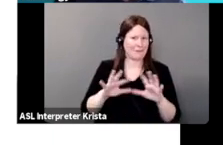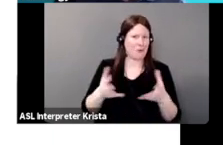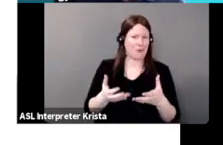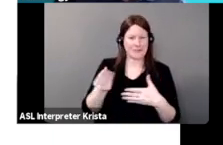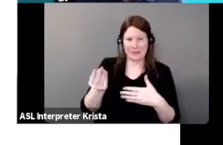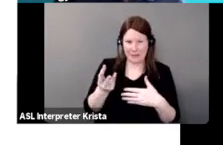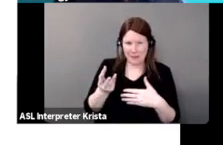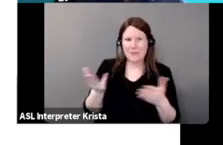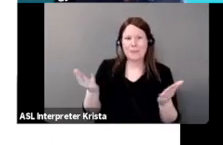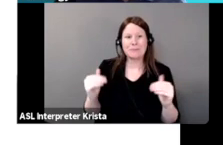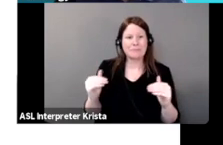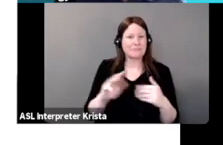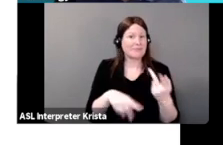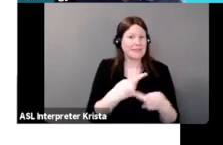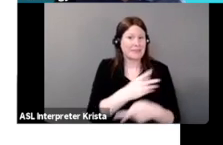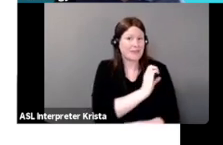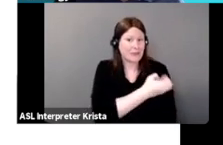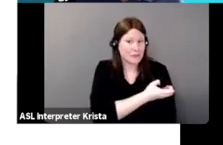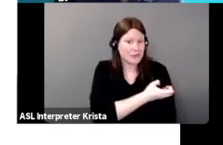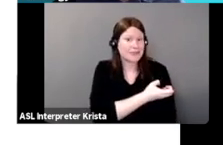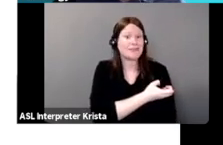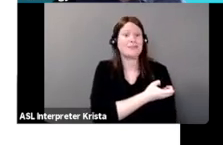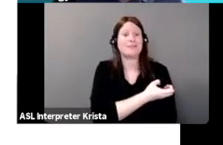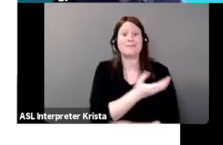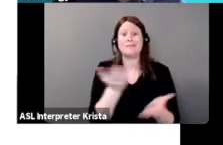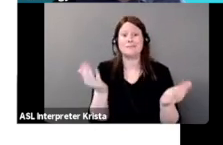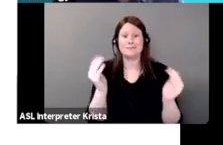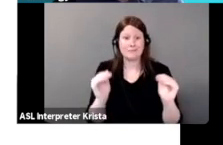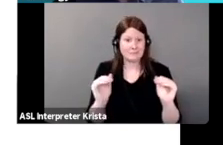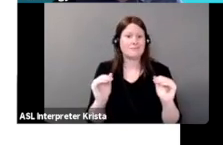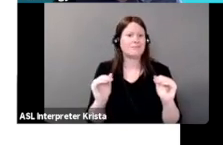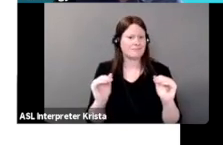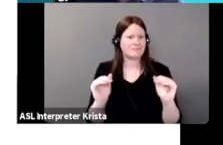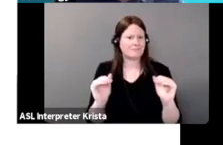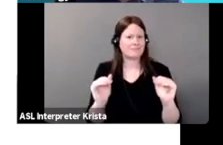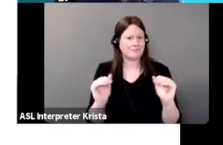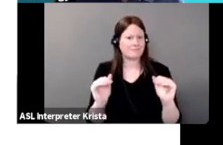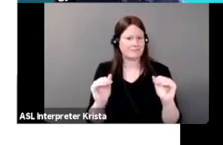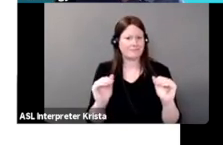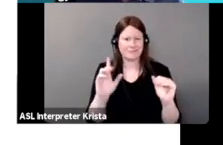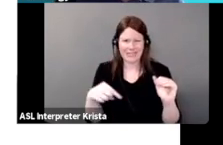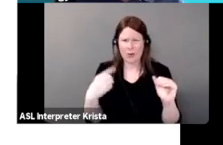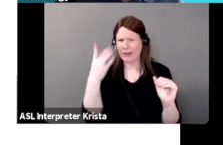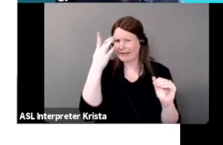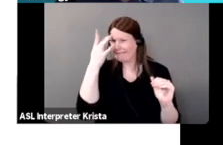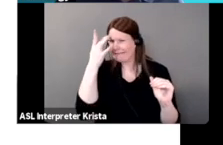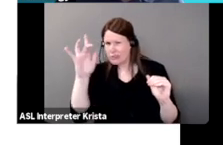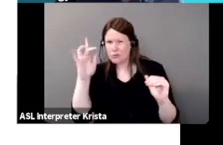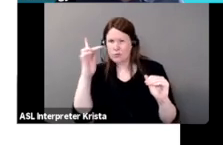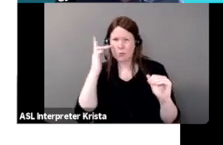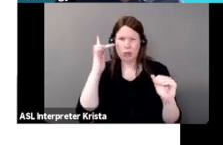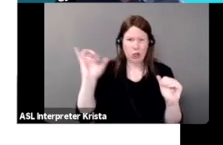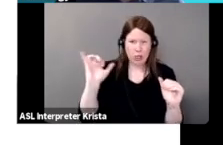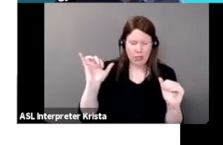Forms of energy and features of solely intellectual or aesthetic significance. We'll talk a little bit later